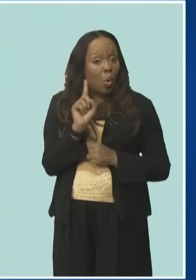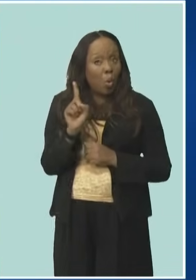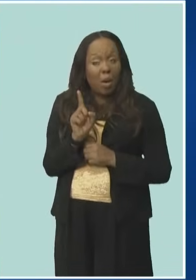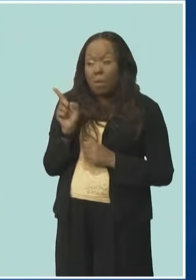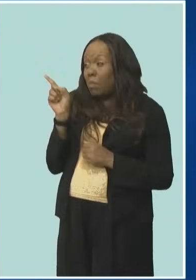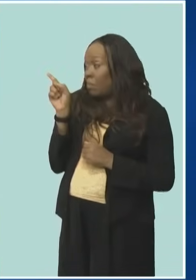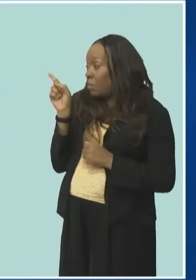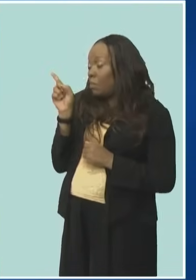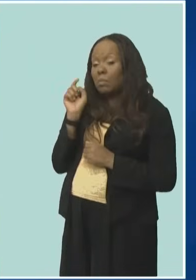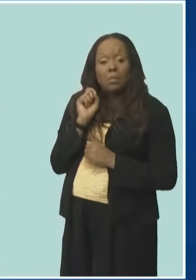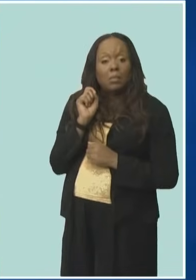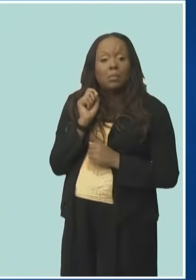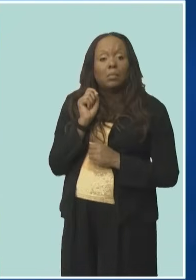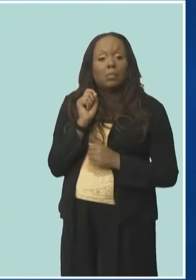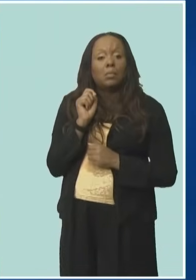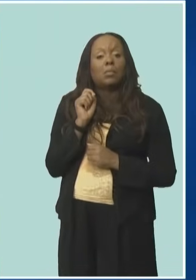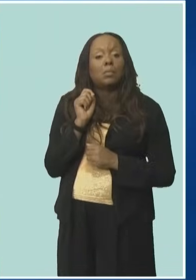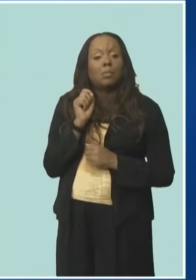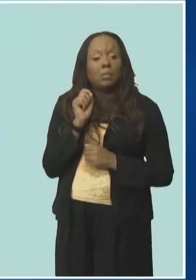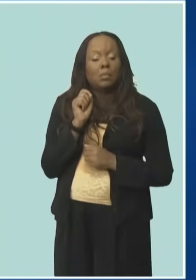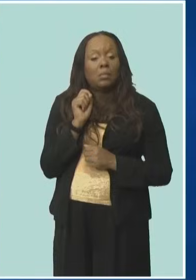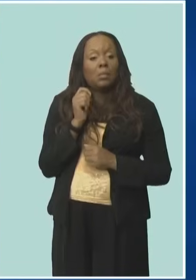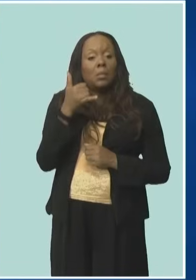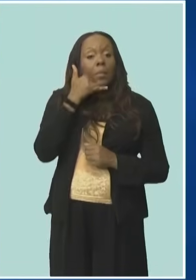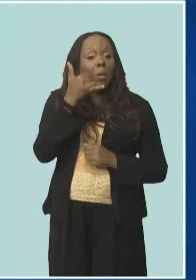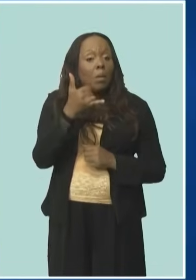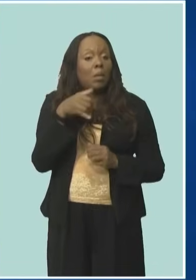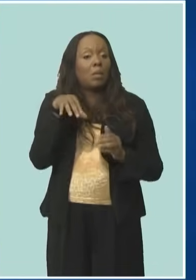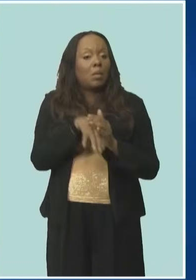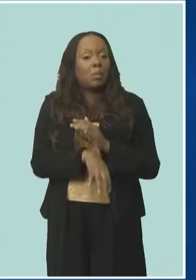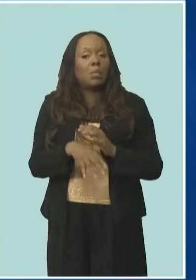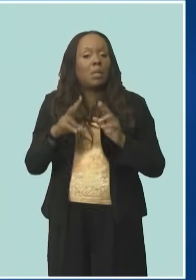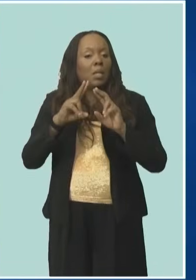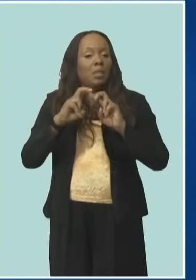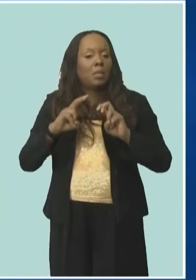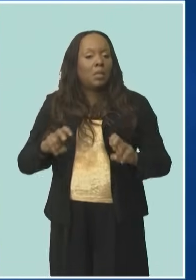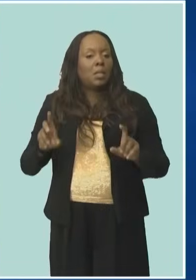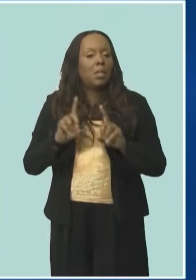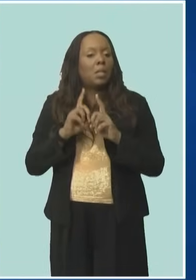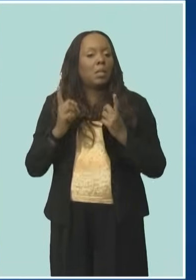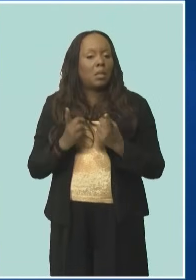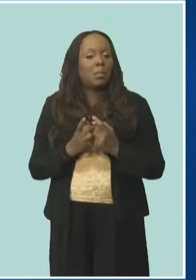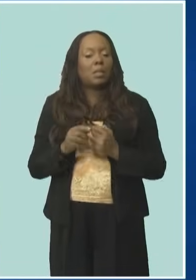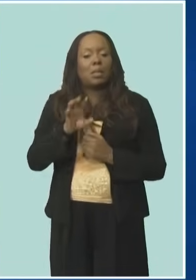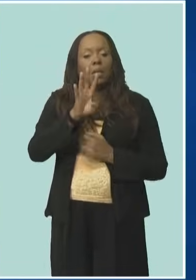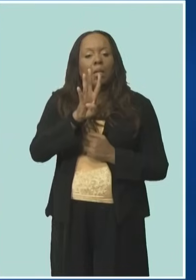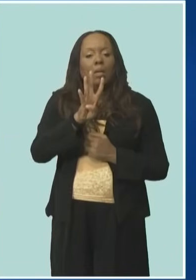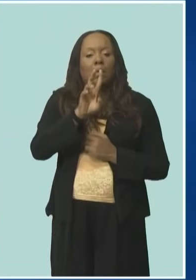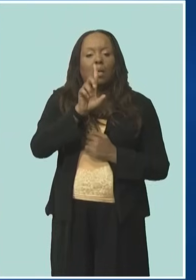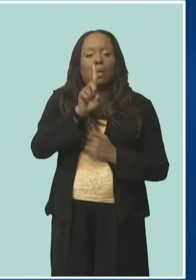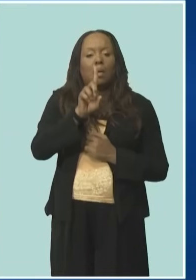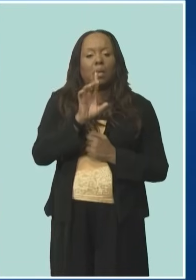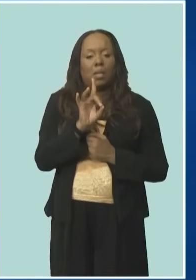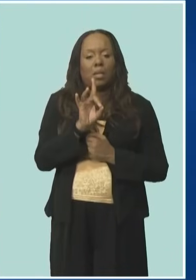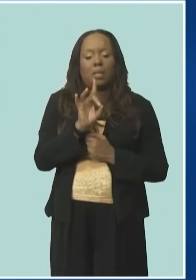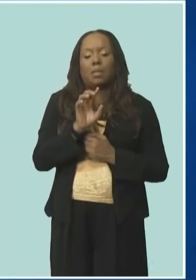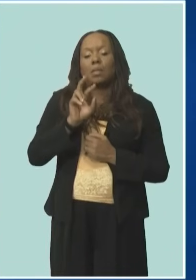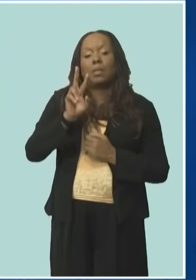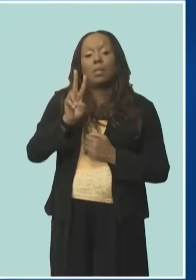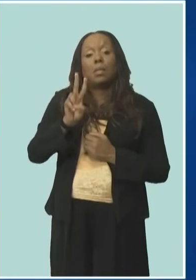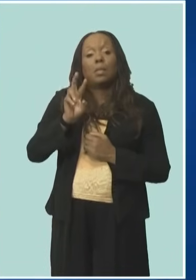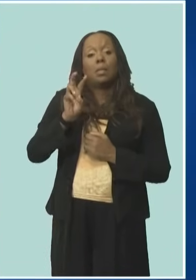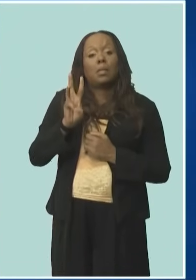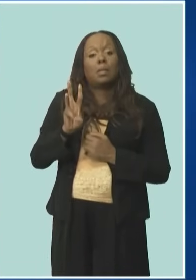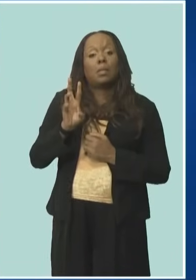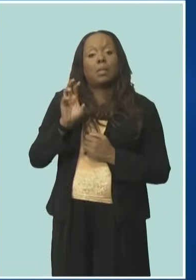choice. Any person who may know the whereabouts of Ramon Jamar da Costa Jordan is asked to contact the Criminal Investigations